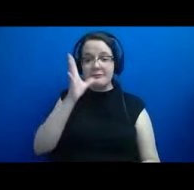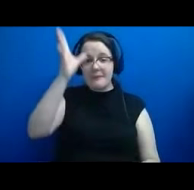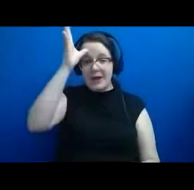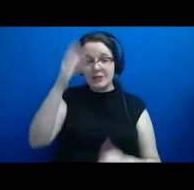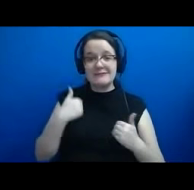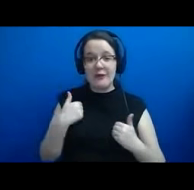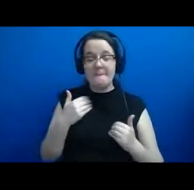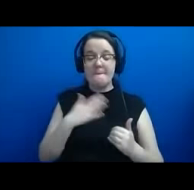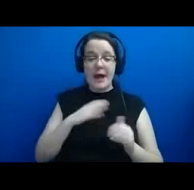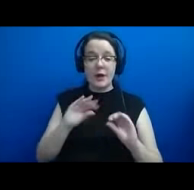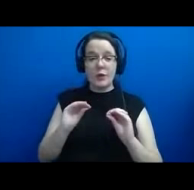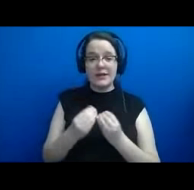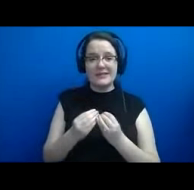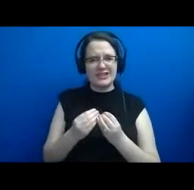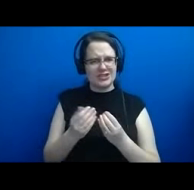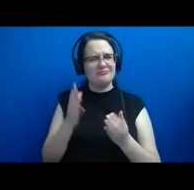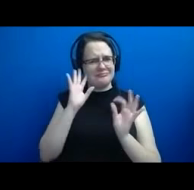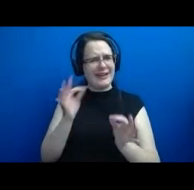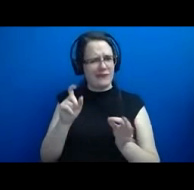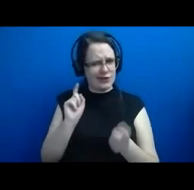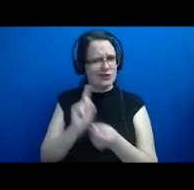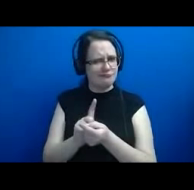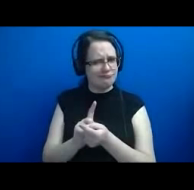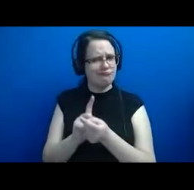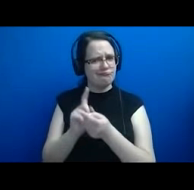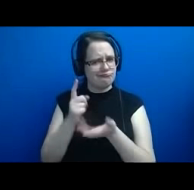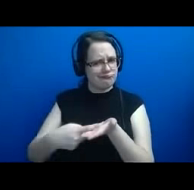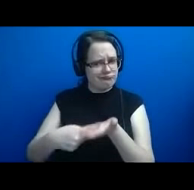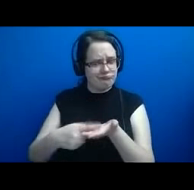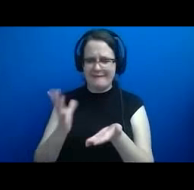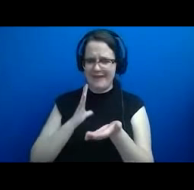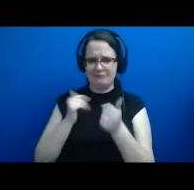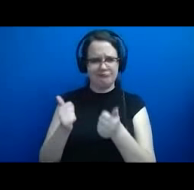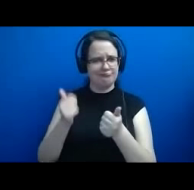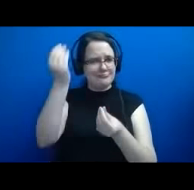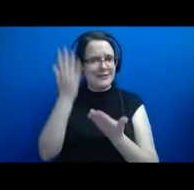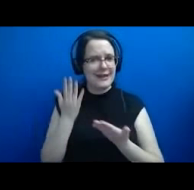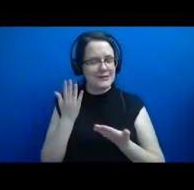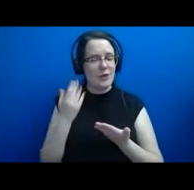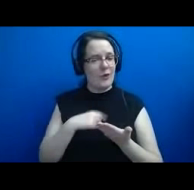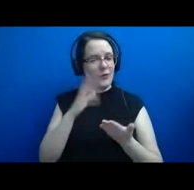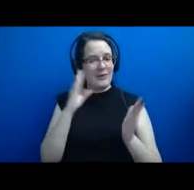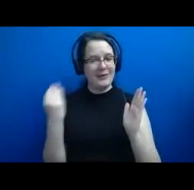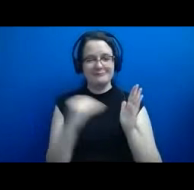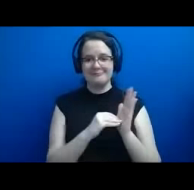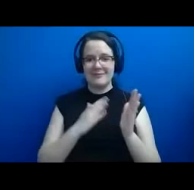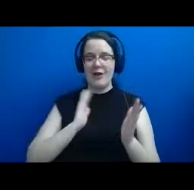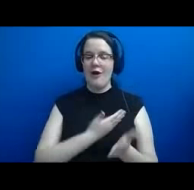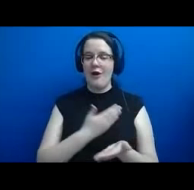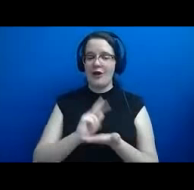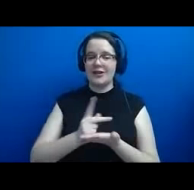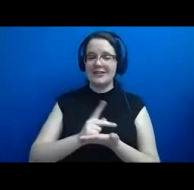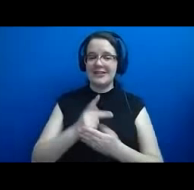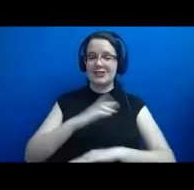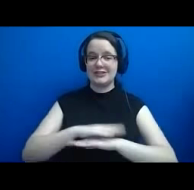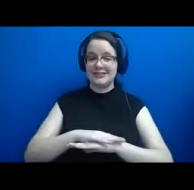that you definitely should talk to. So let us know and we will put them on our kitchen table talk list and reach